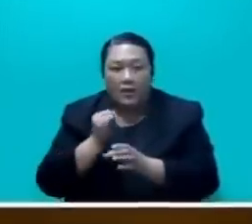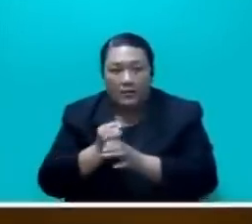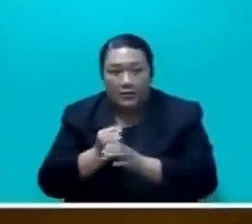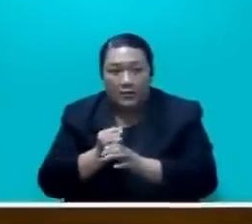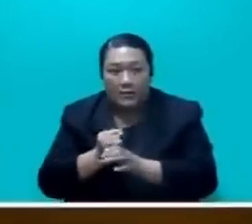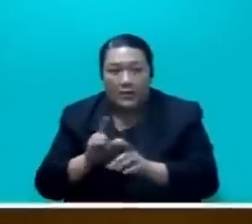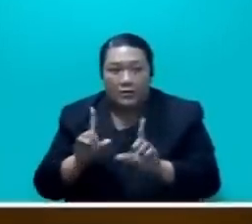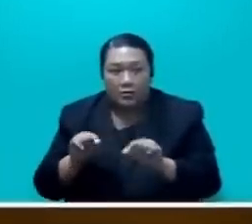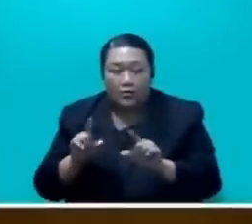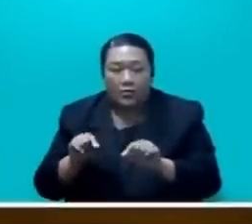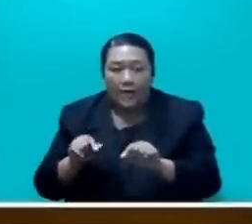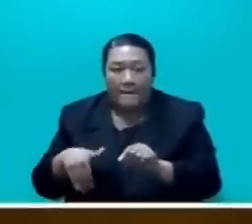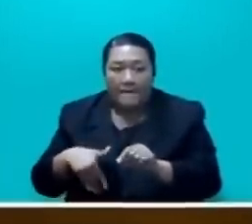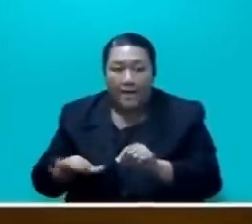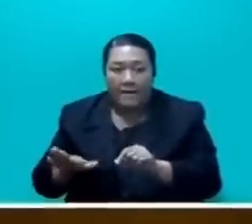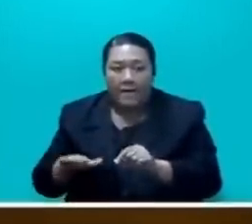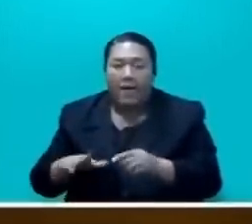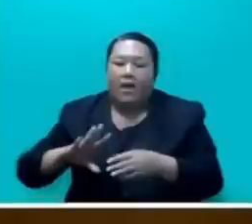time.